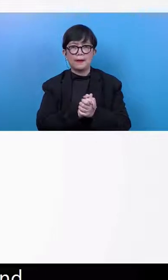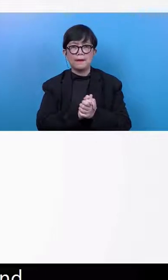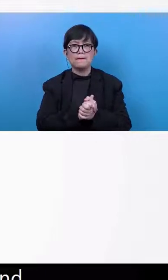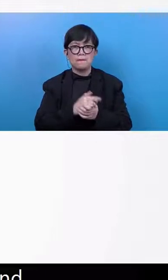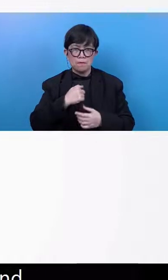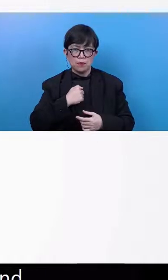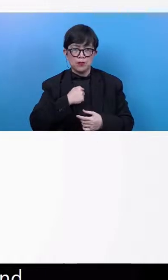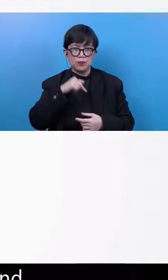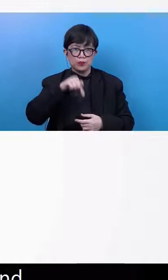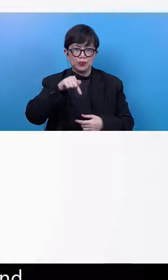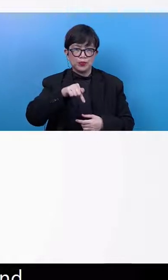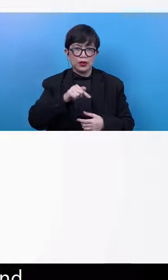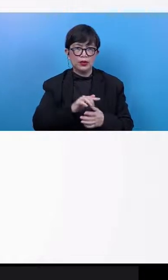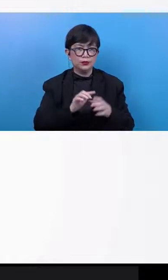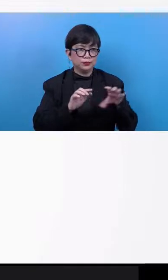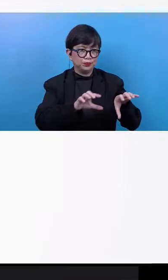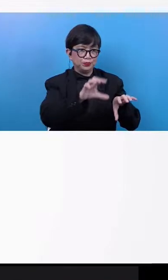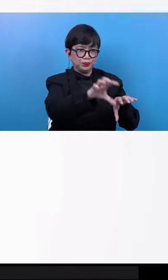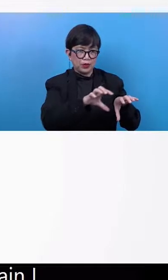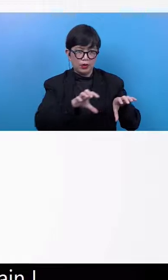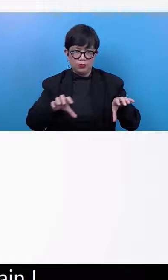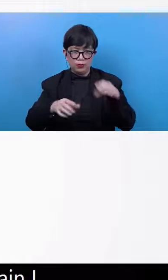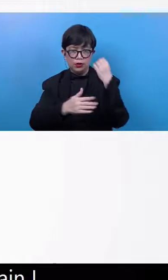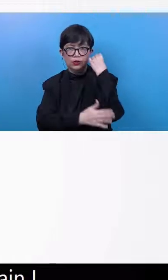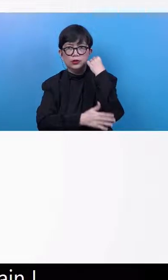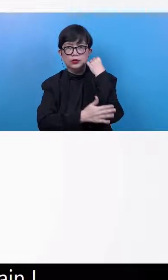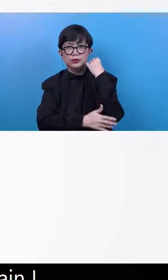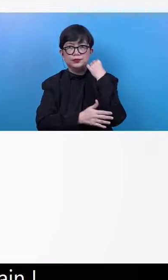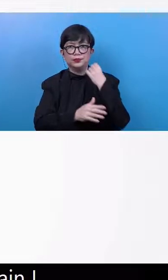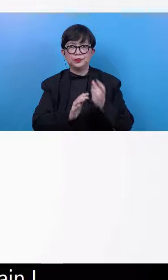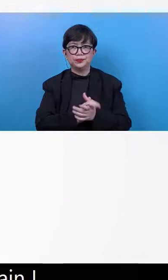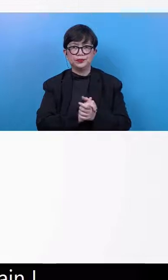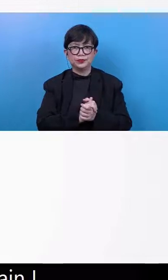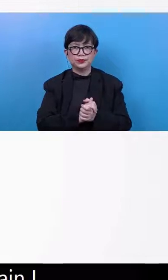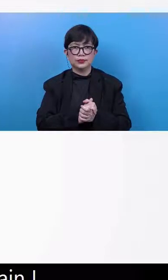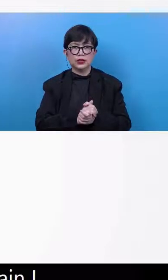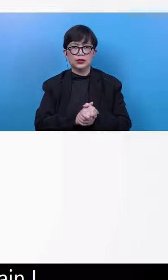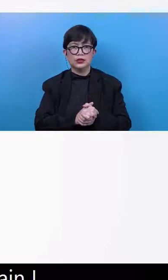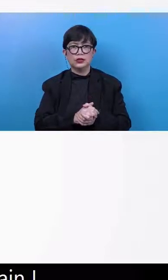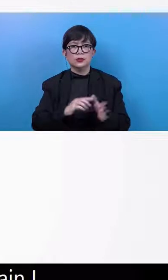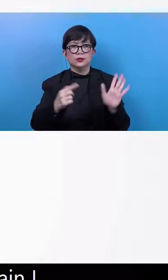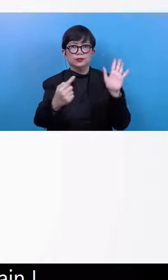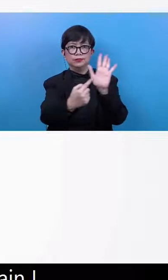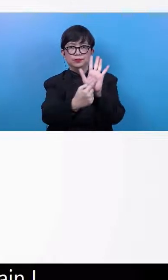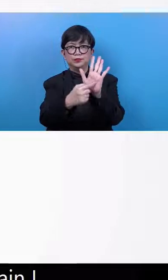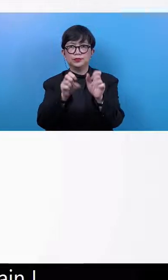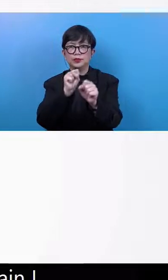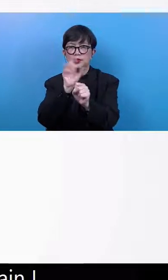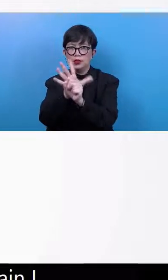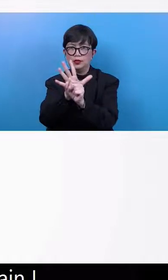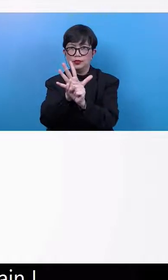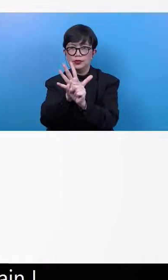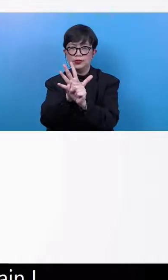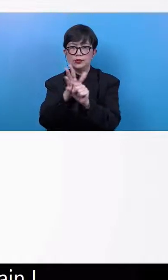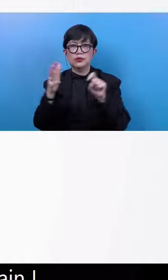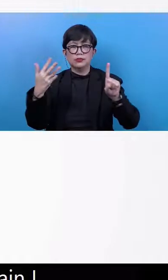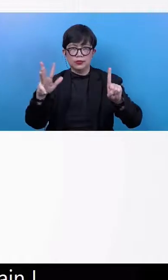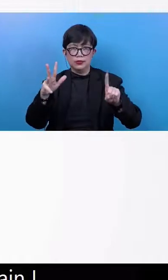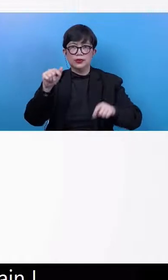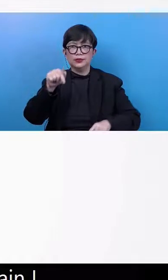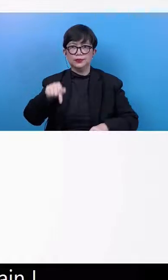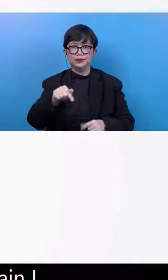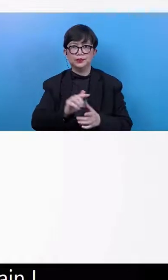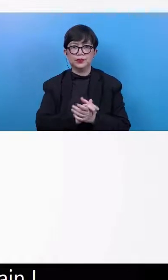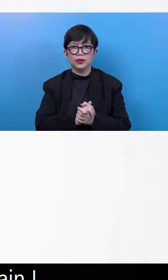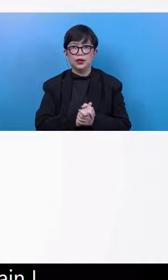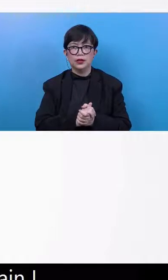sectors. So if we take COVID-19, which may, once again, I emphasize, very well be one of the